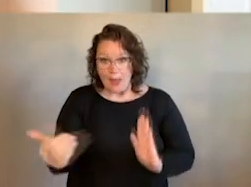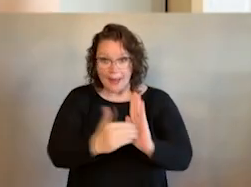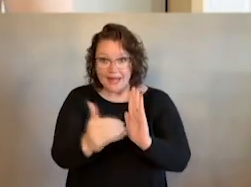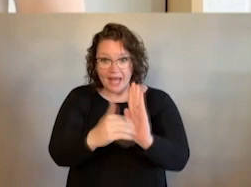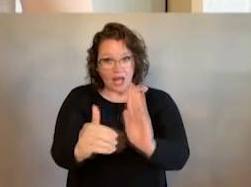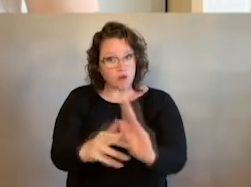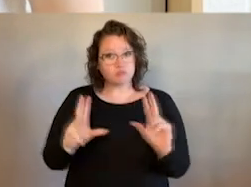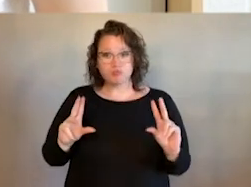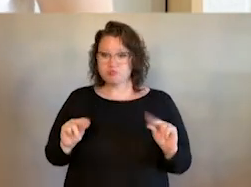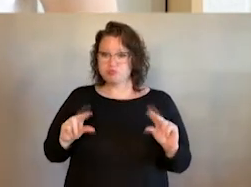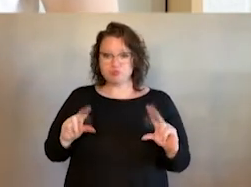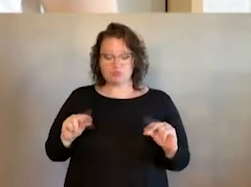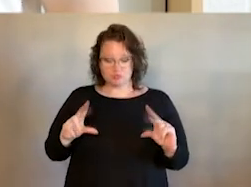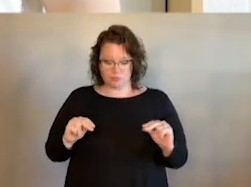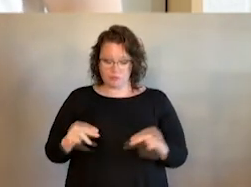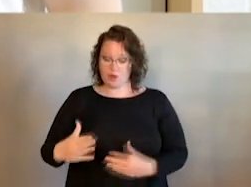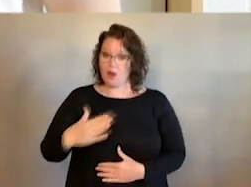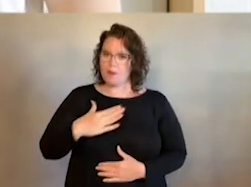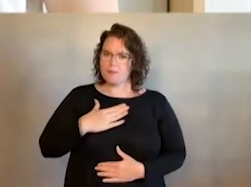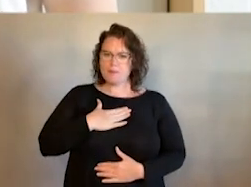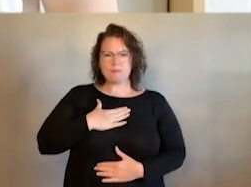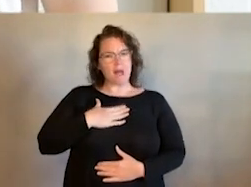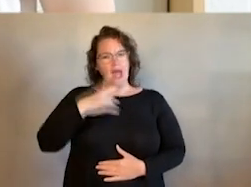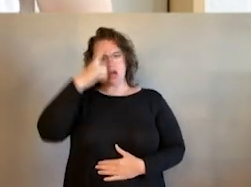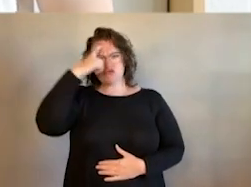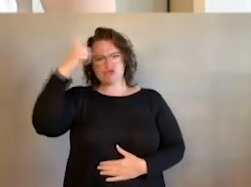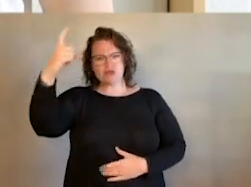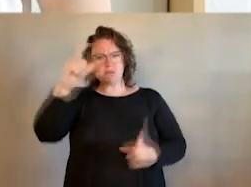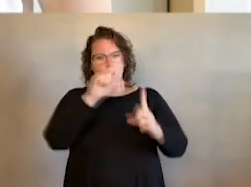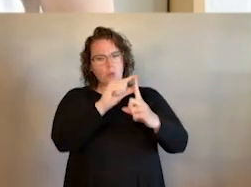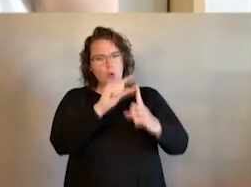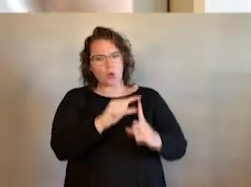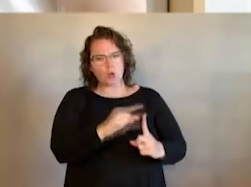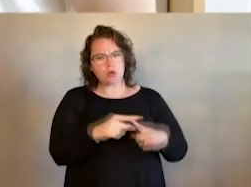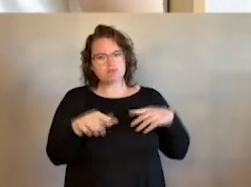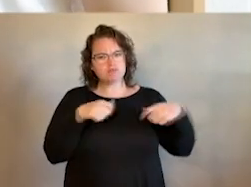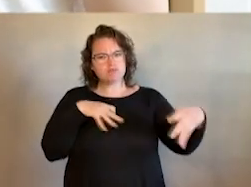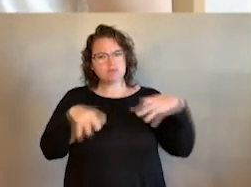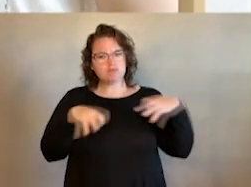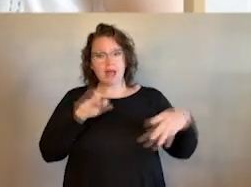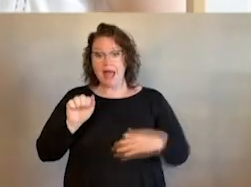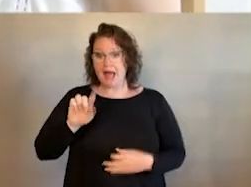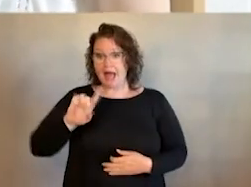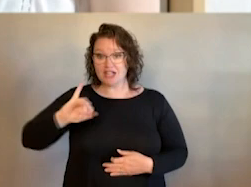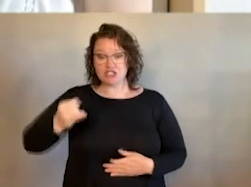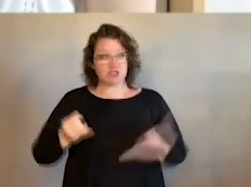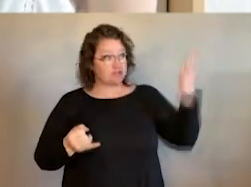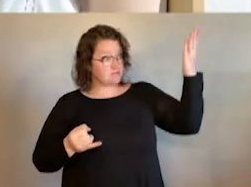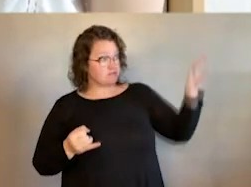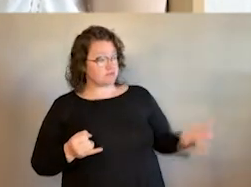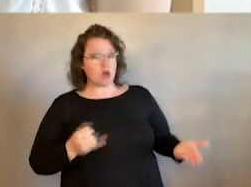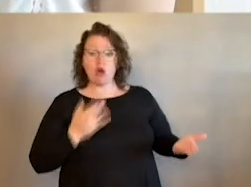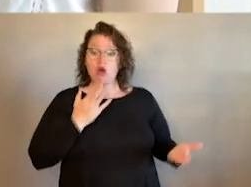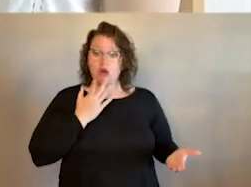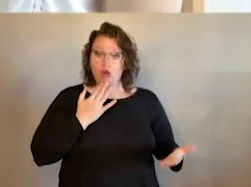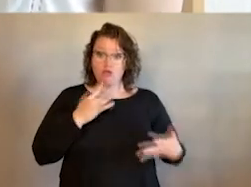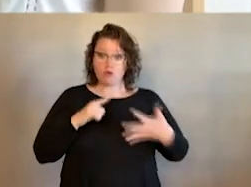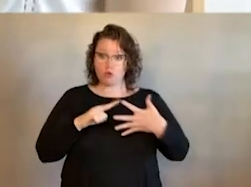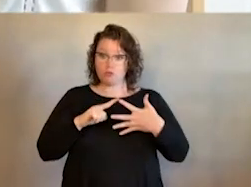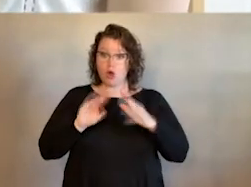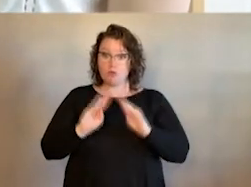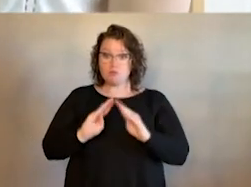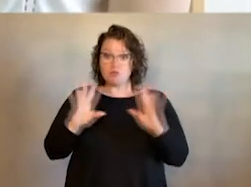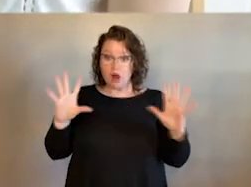I thought about the words that describe my dreams, the adjectives that describe my dreams. The adjectives for my dreams are colorful,